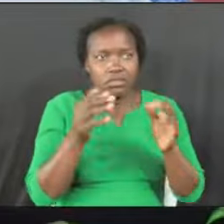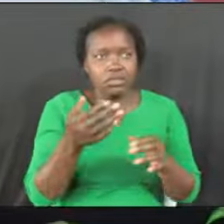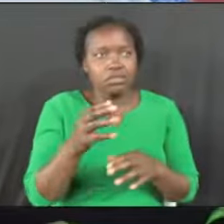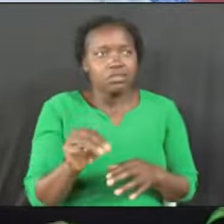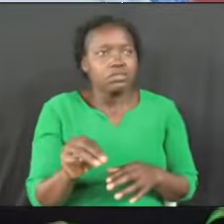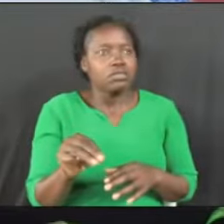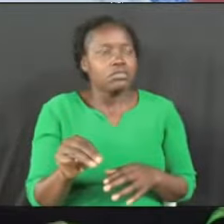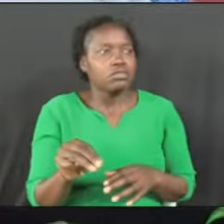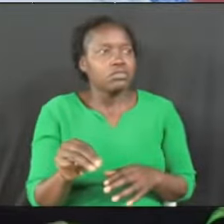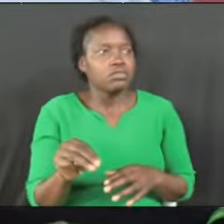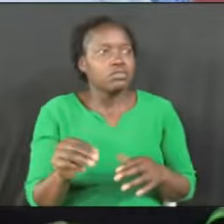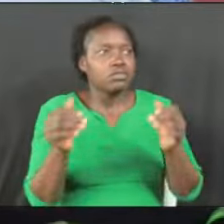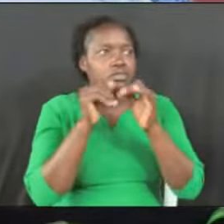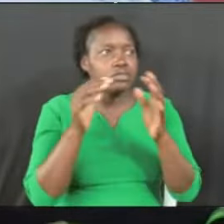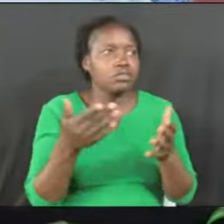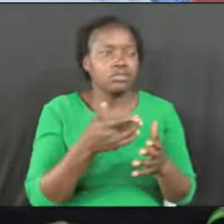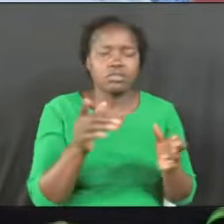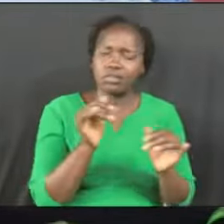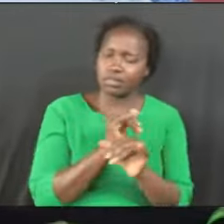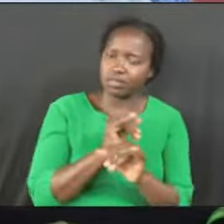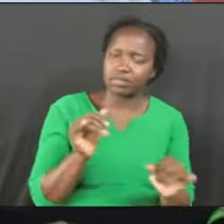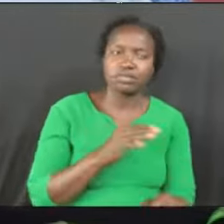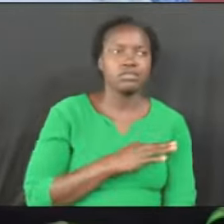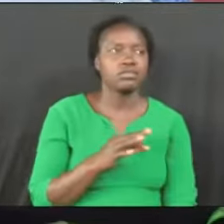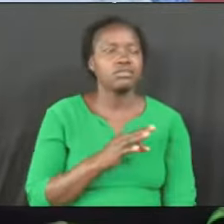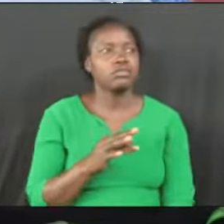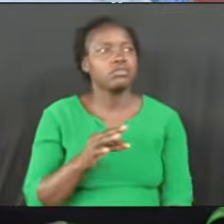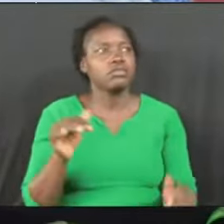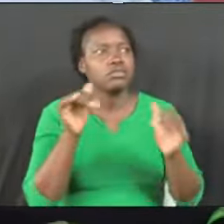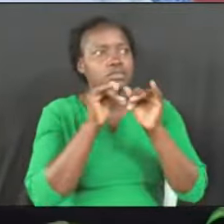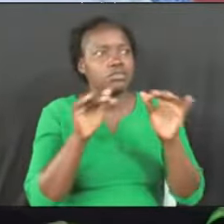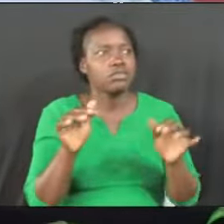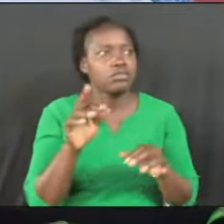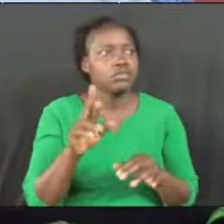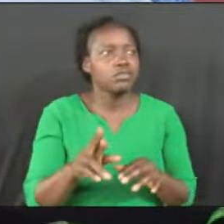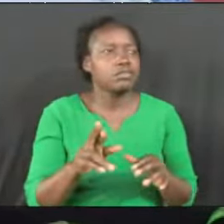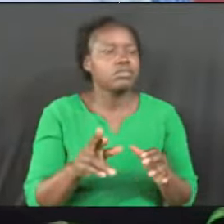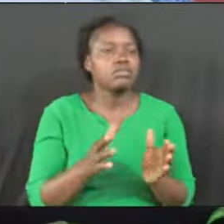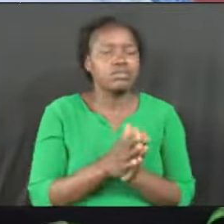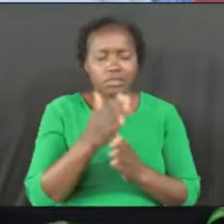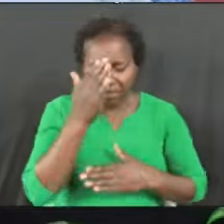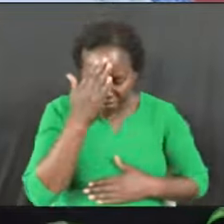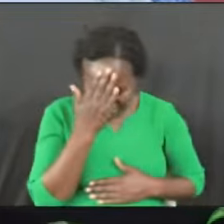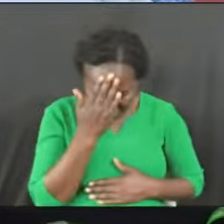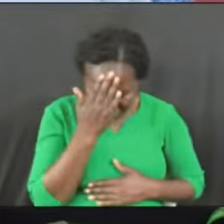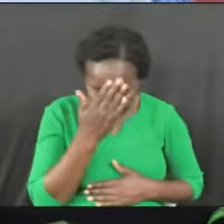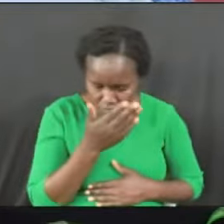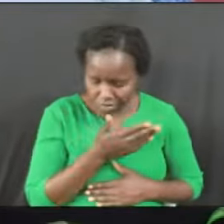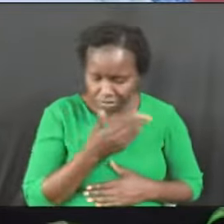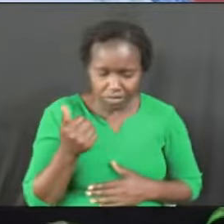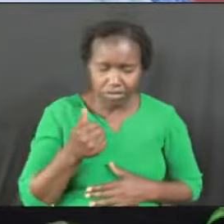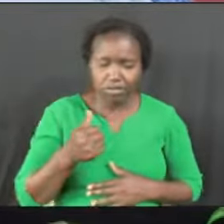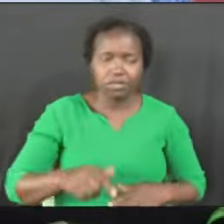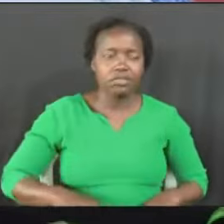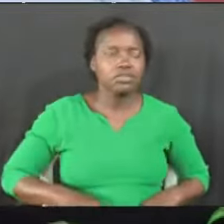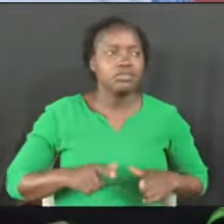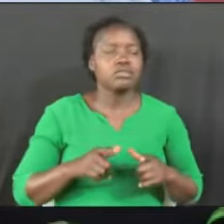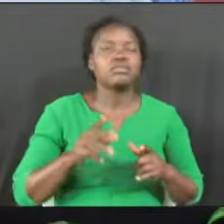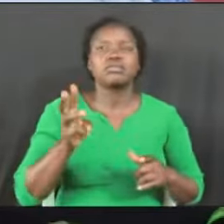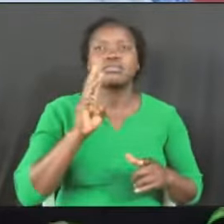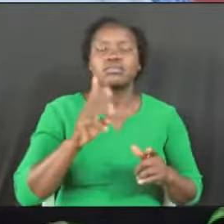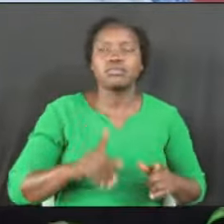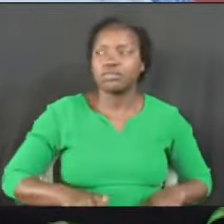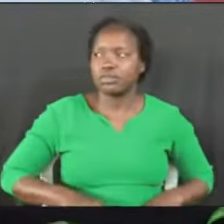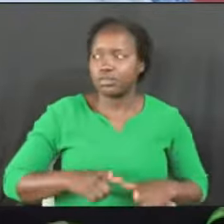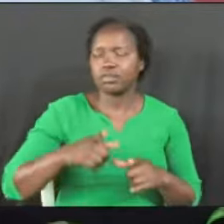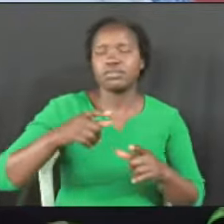mourn. Blessed are the pure in spirit. Blessed are the meek. I am the bread of life. I'm the water of life. I'm the